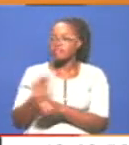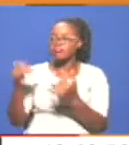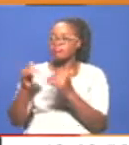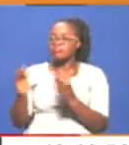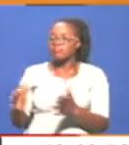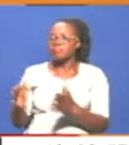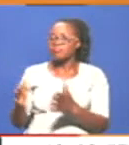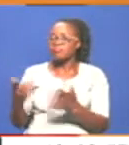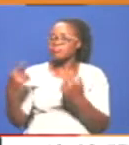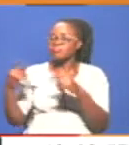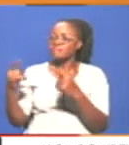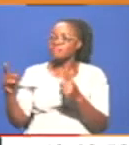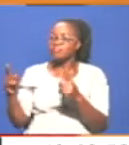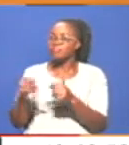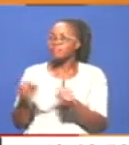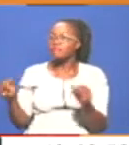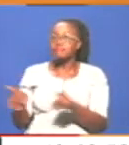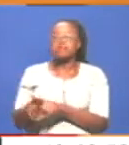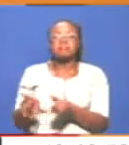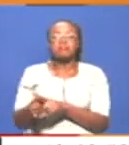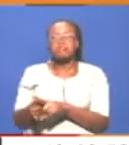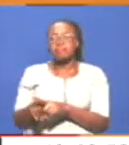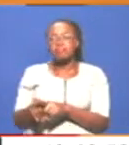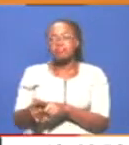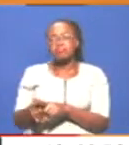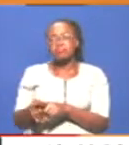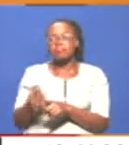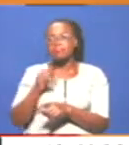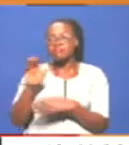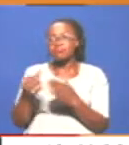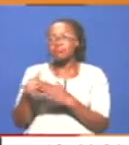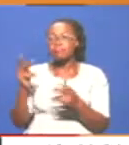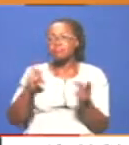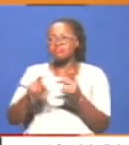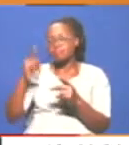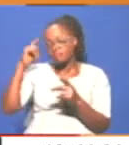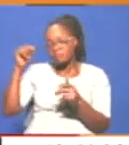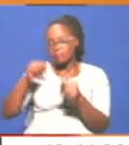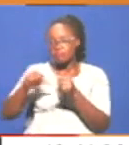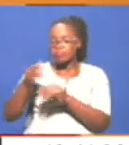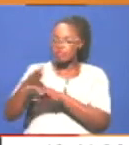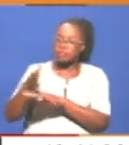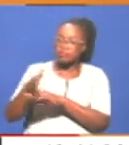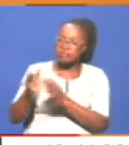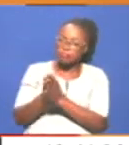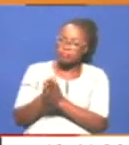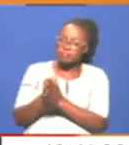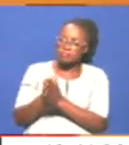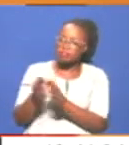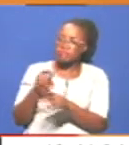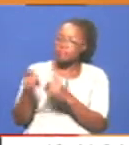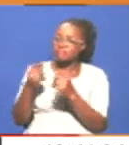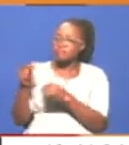online version are the same ones who did well. Because, you know, it's not everyone who sort of thinks about cheating. And also, you know, when you talk about